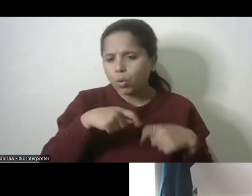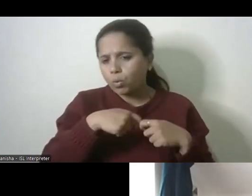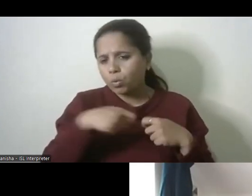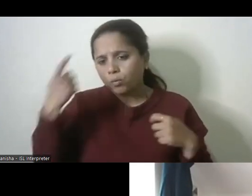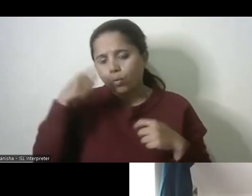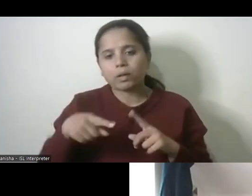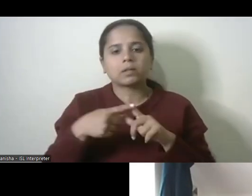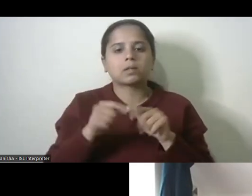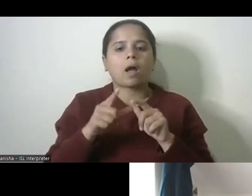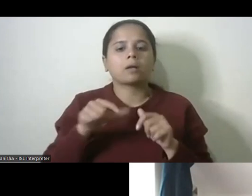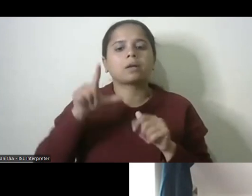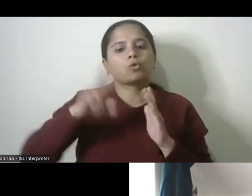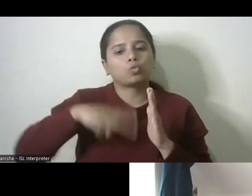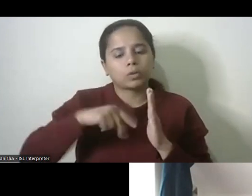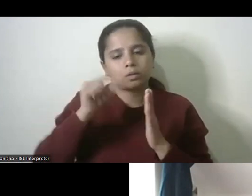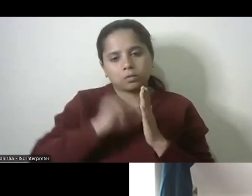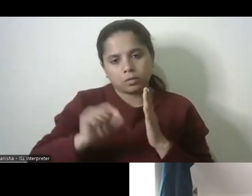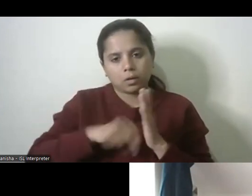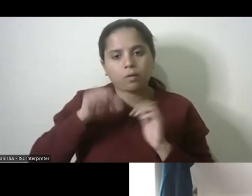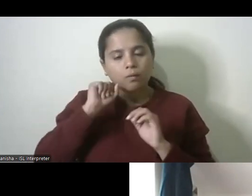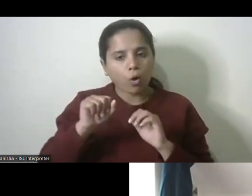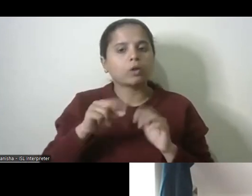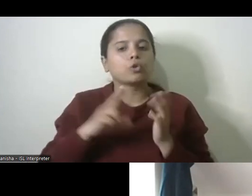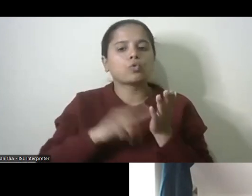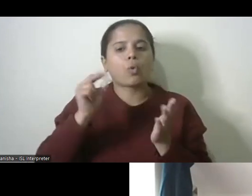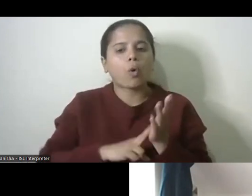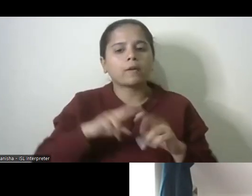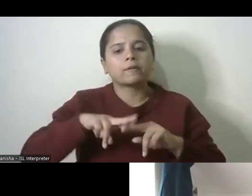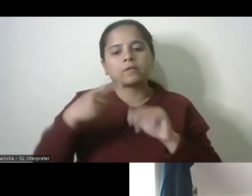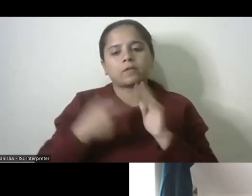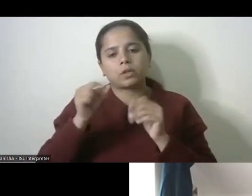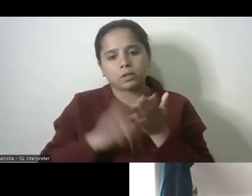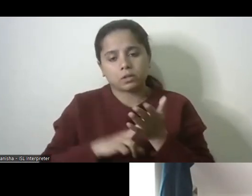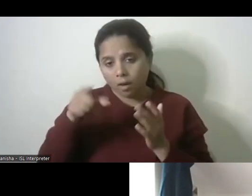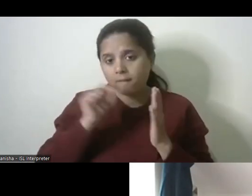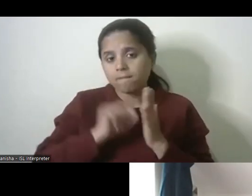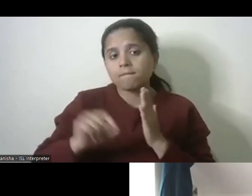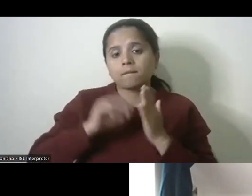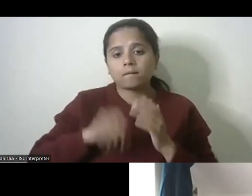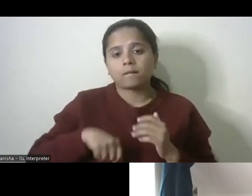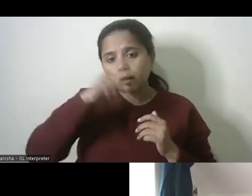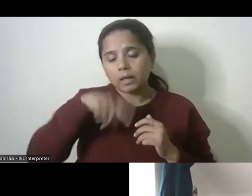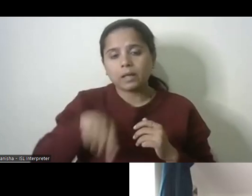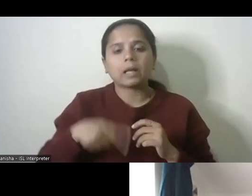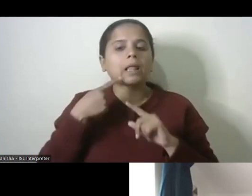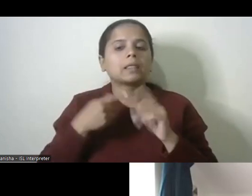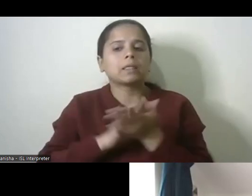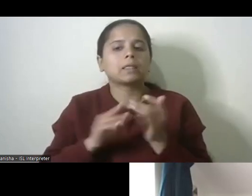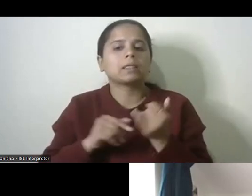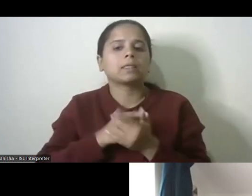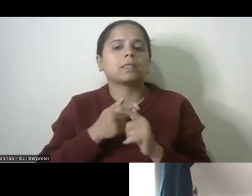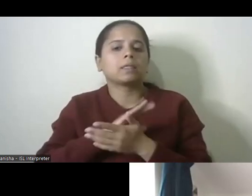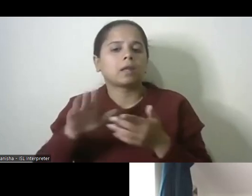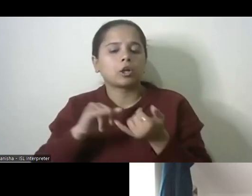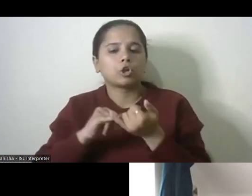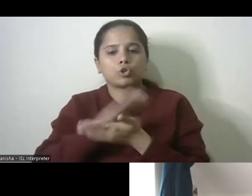Tata Literature Light Nonfiction Book Award. She is also the author of In the Shadows of the State and